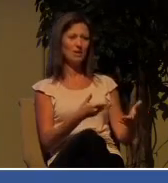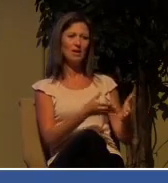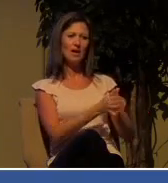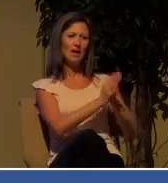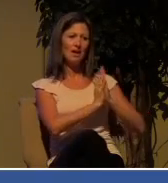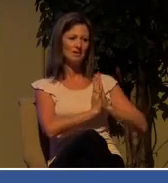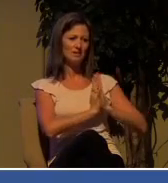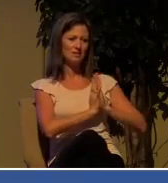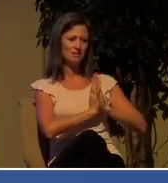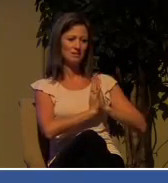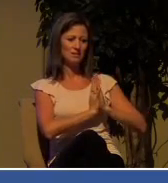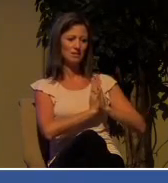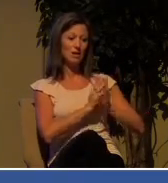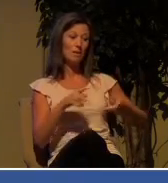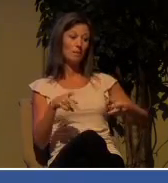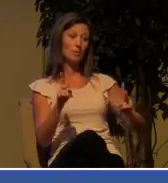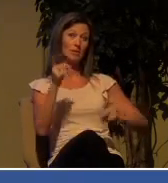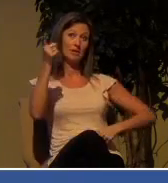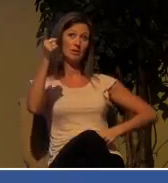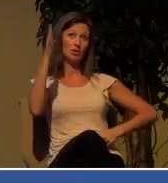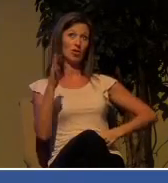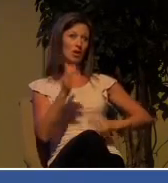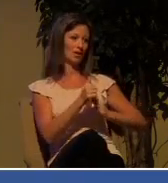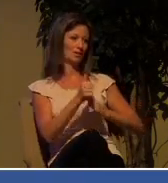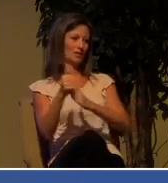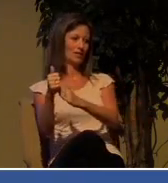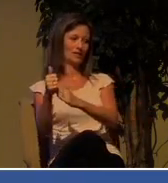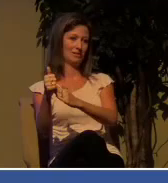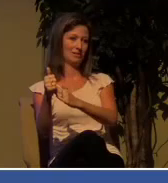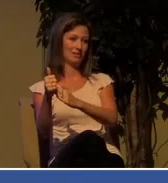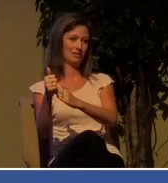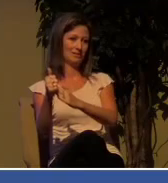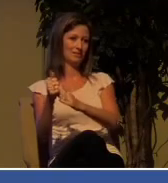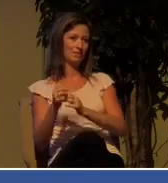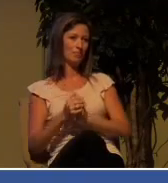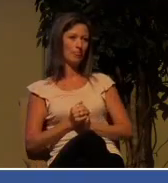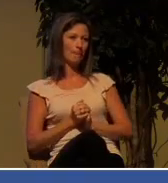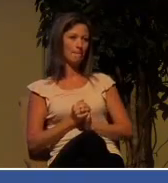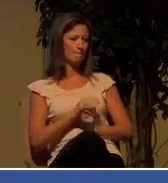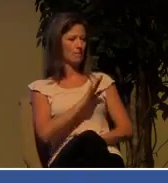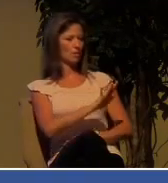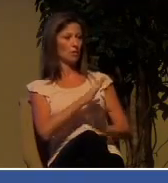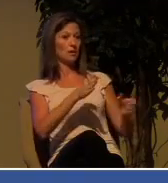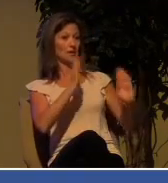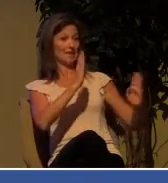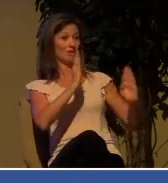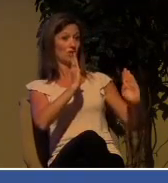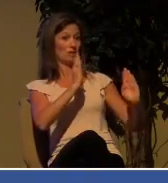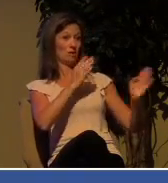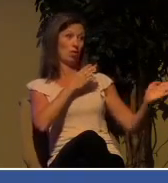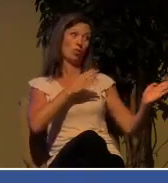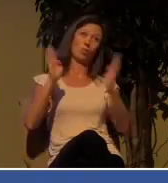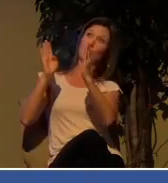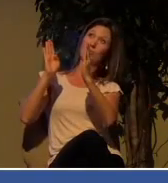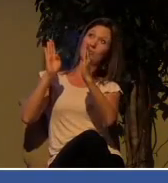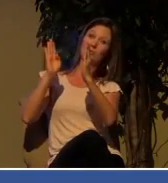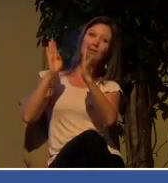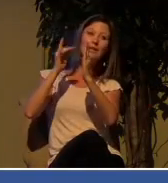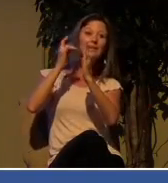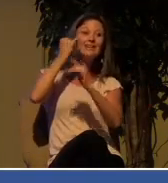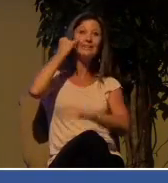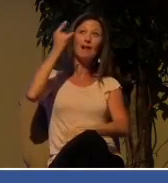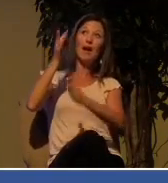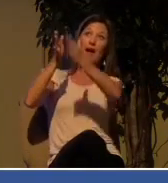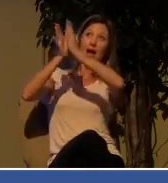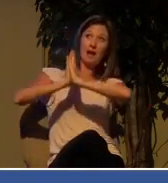you. Jesus' repentance was exactly the same. Turn your attention to God so when he acts, you'll know it's him and